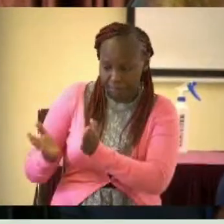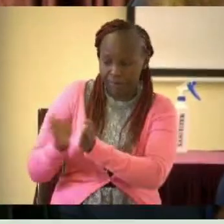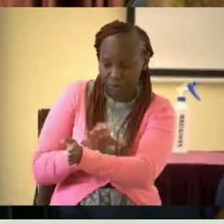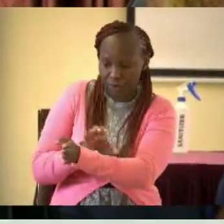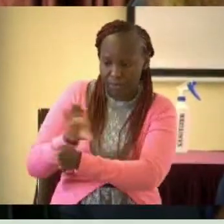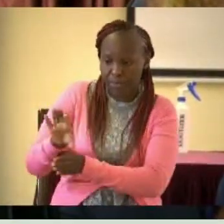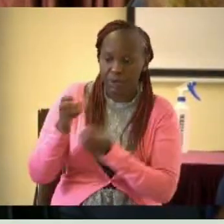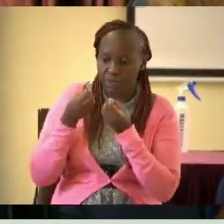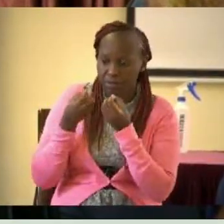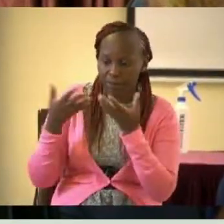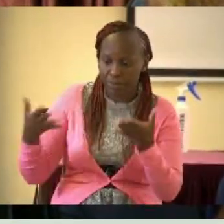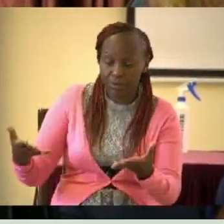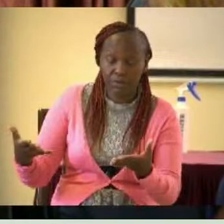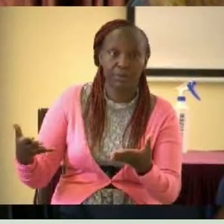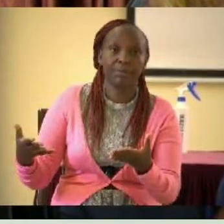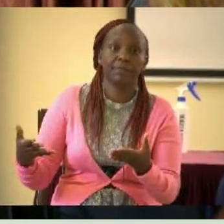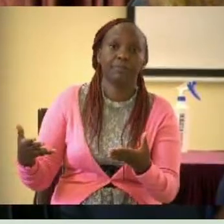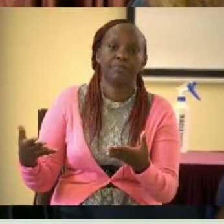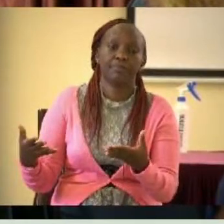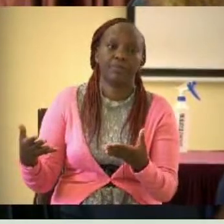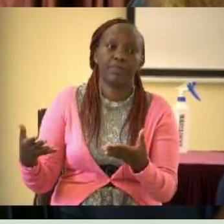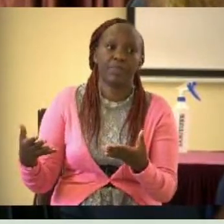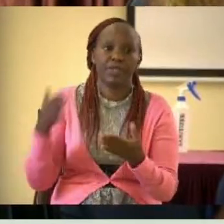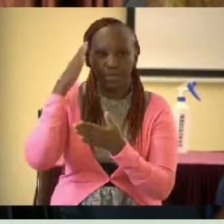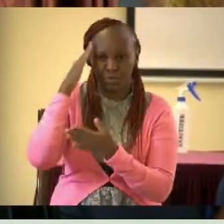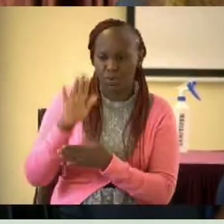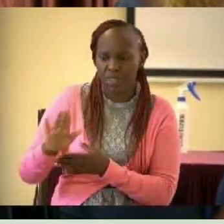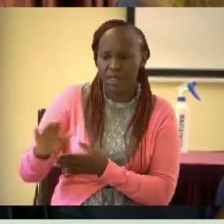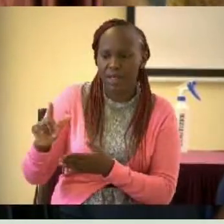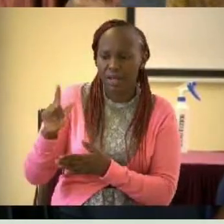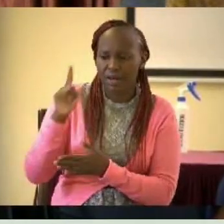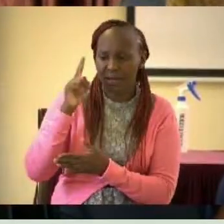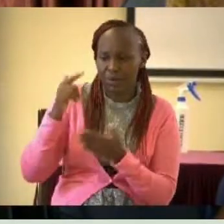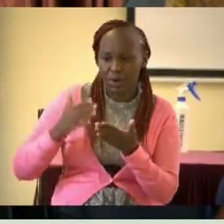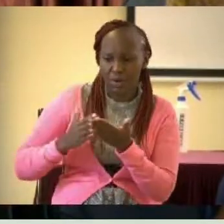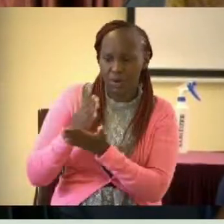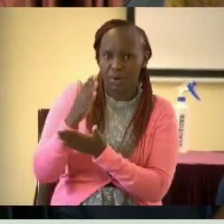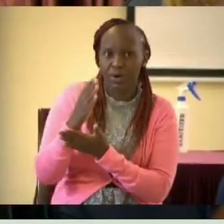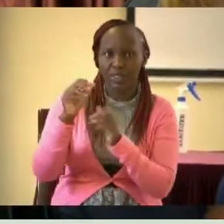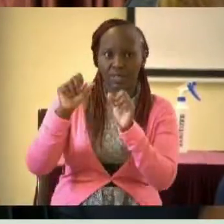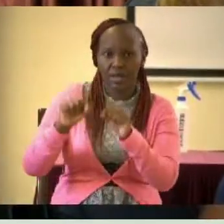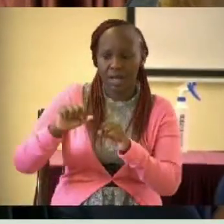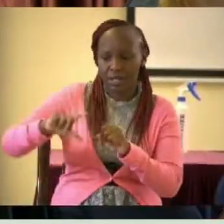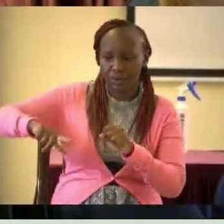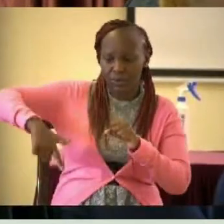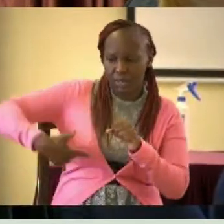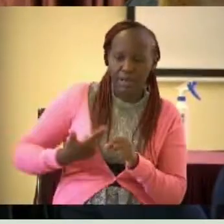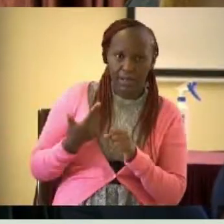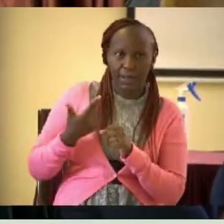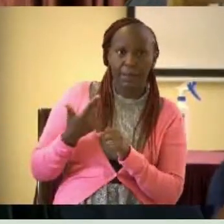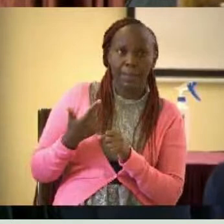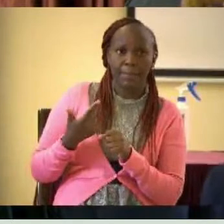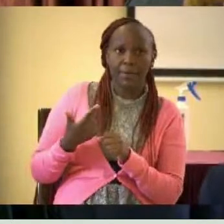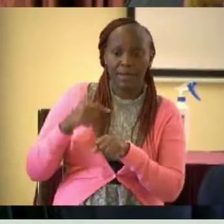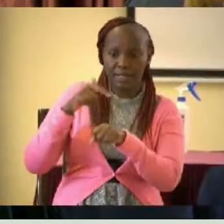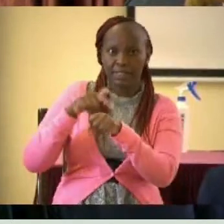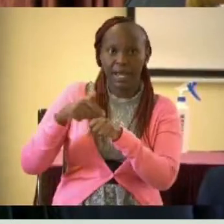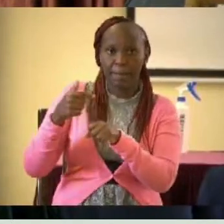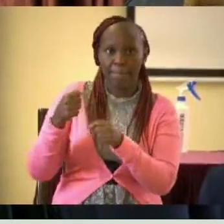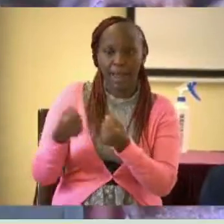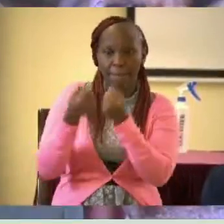with information to know their legal rights, to be able to claim or reclaim them when they are